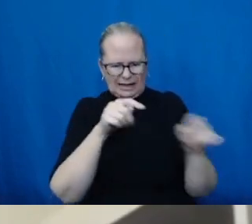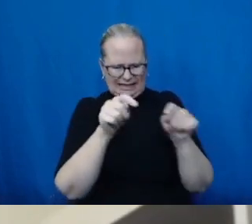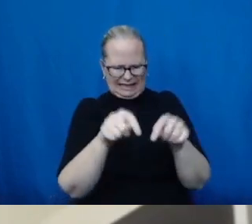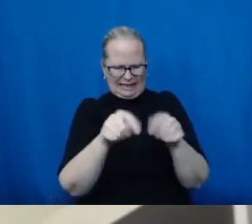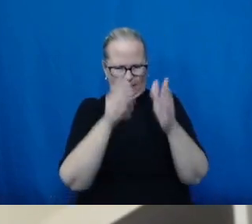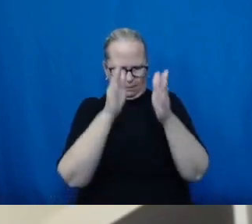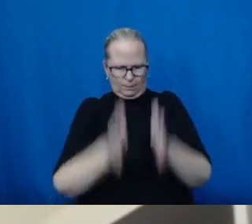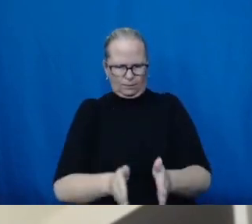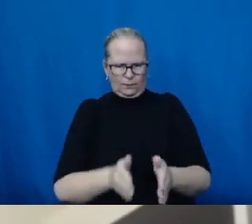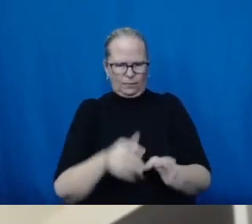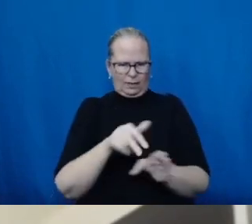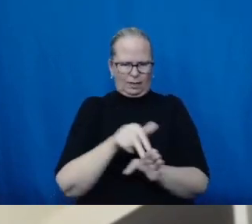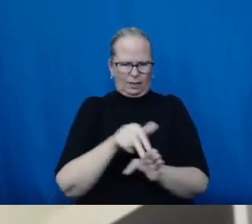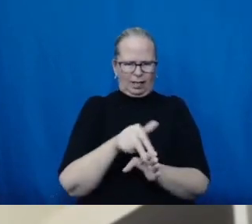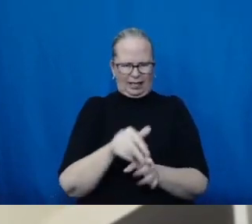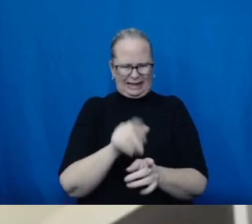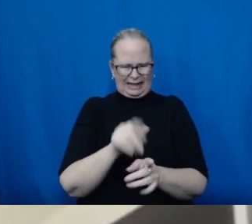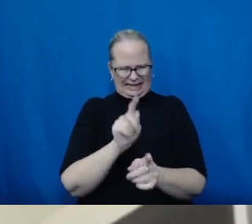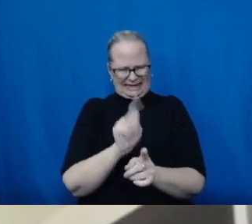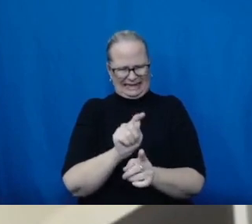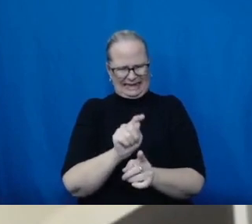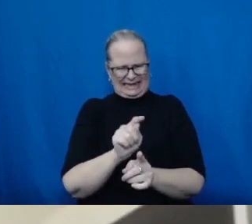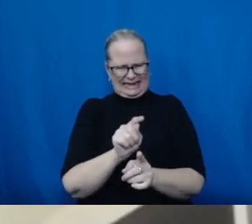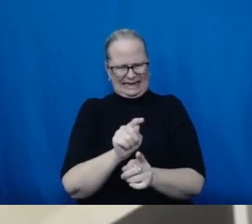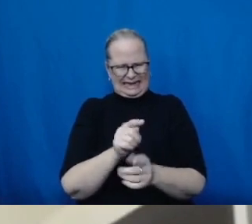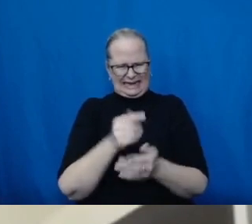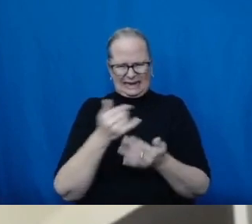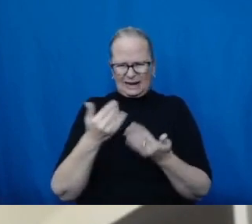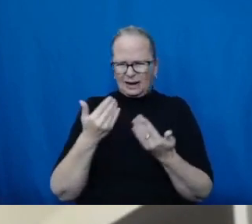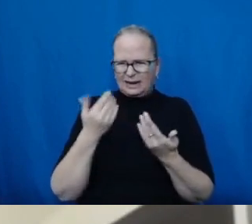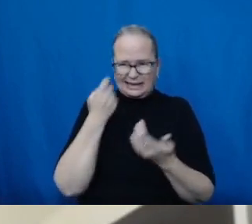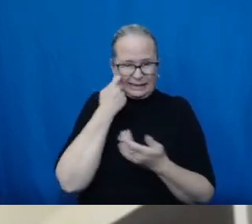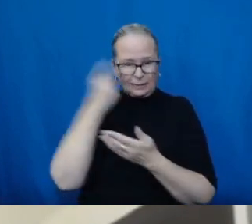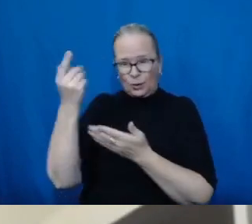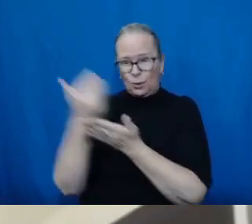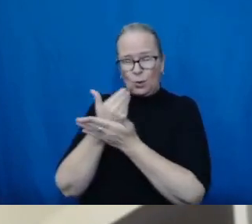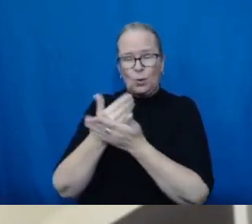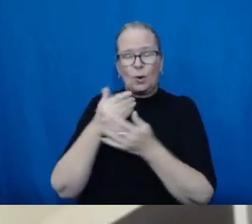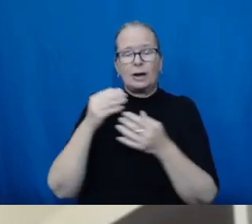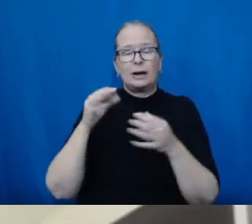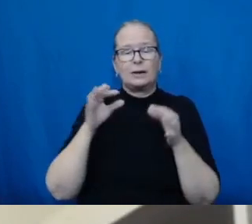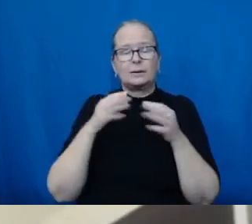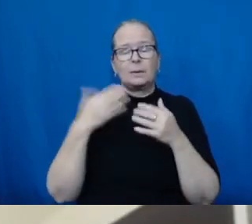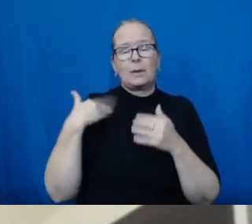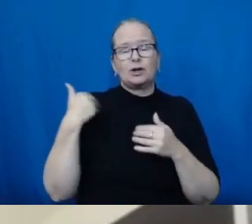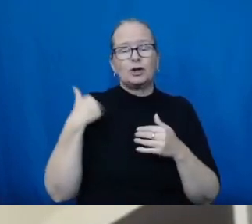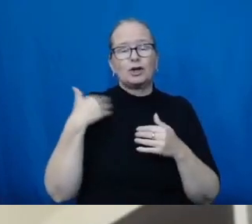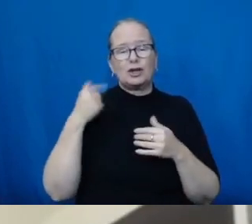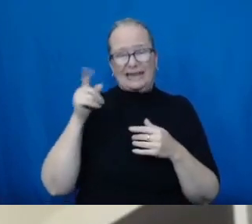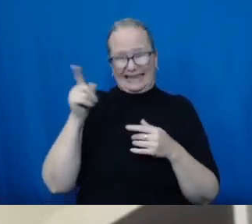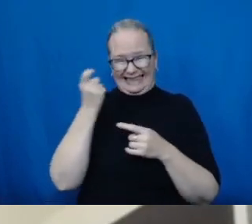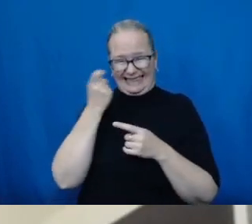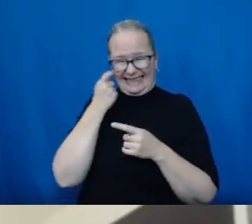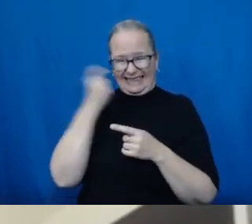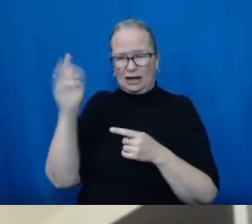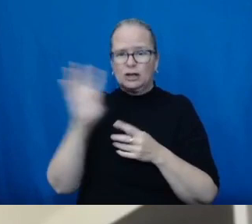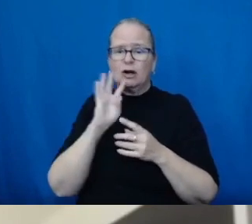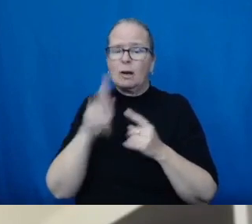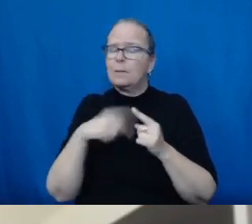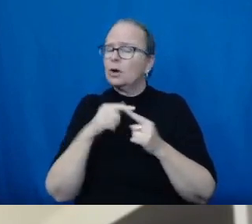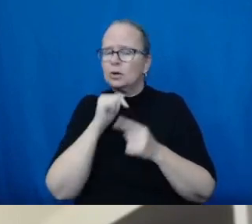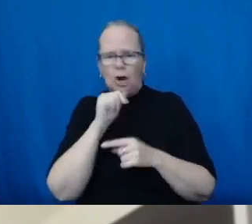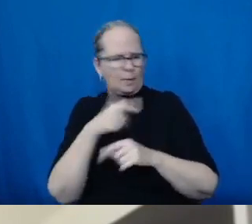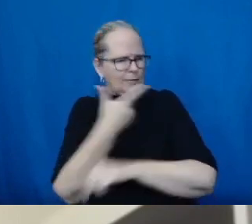is, if you have been unsure about this vaccine, talk to your healthcare provider or a trusted healthcare provider of some kind. First of